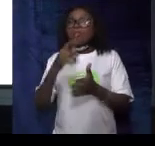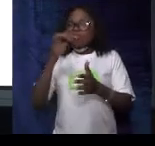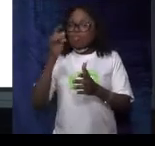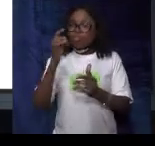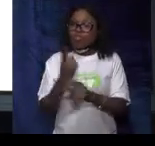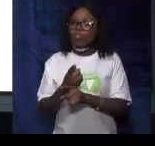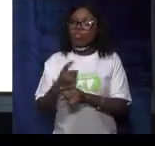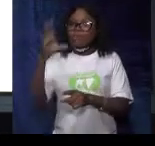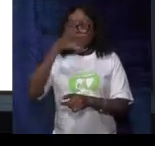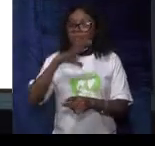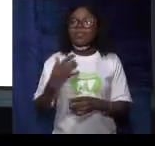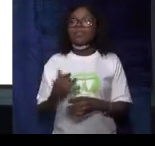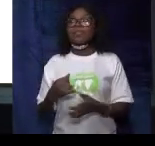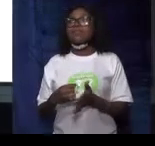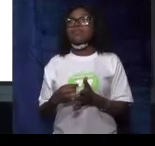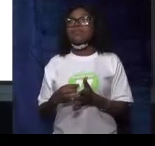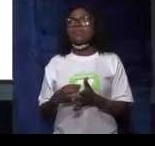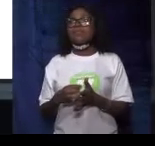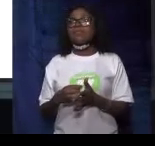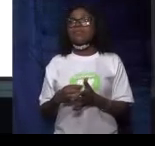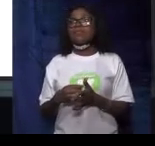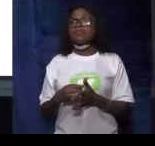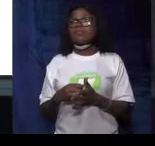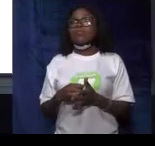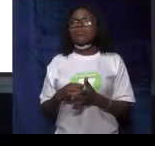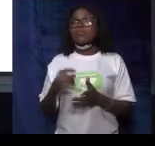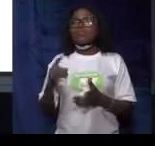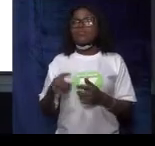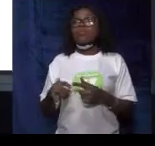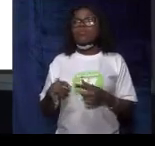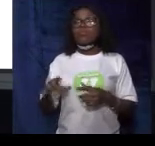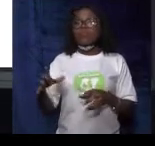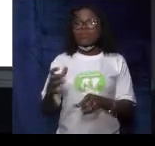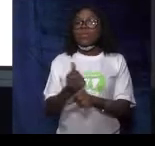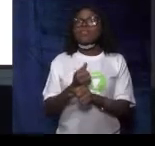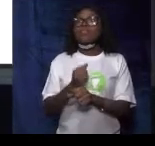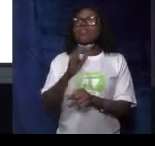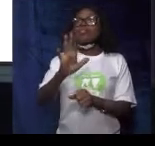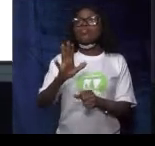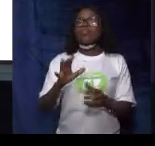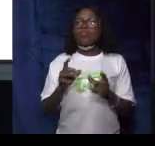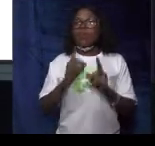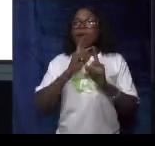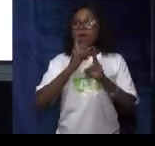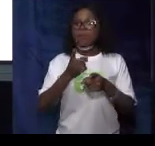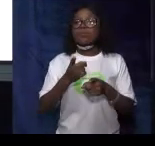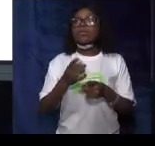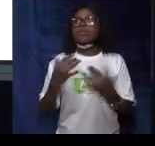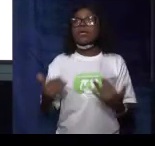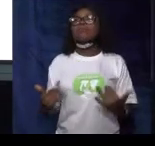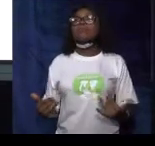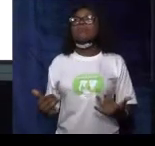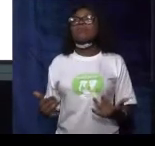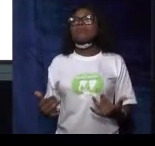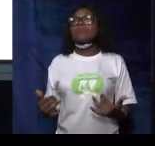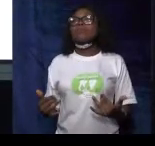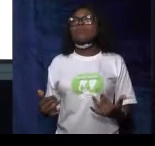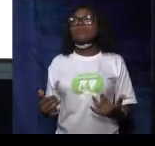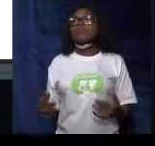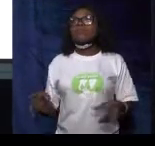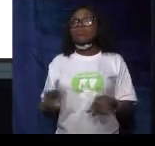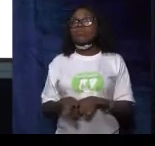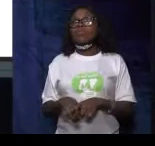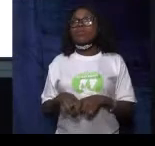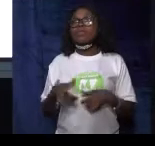It has been arranged. We just find the median. You should have started working and you should be getting your answer right